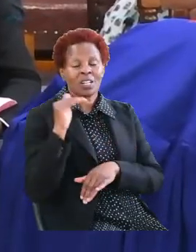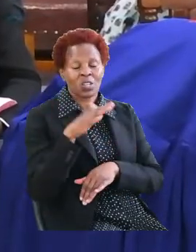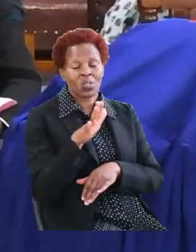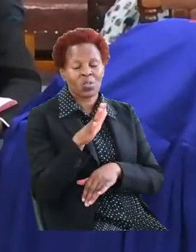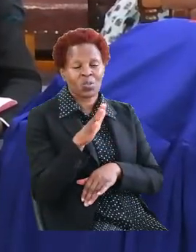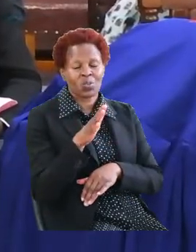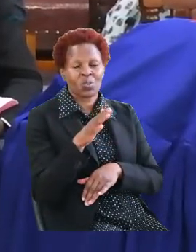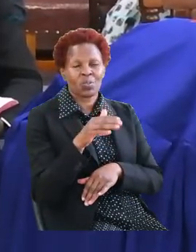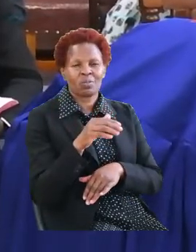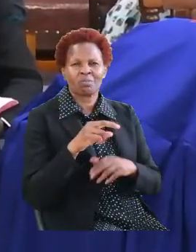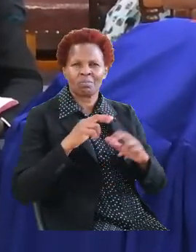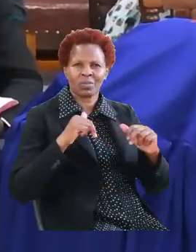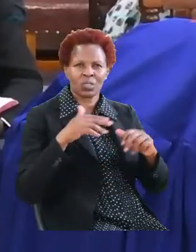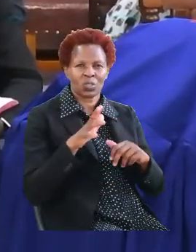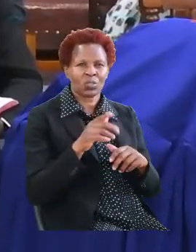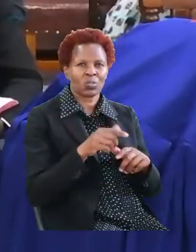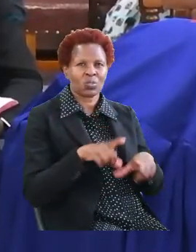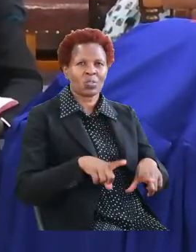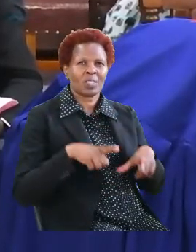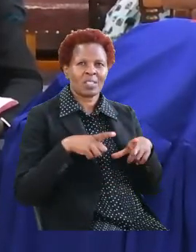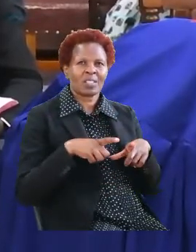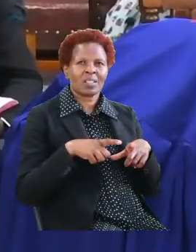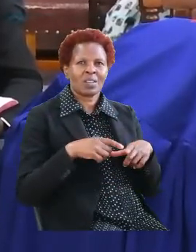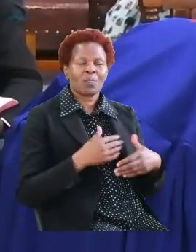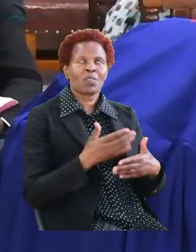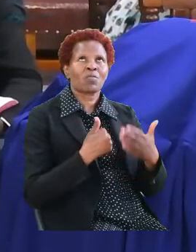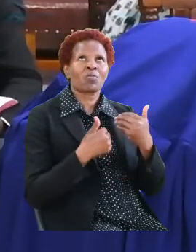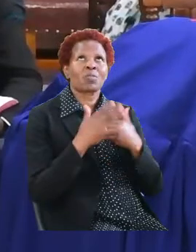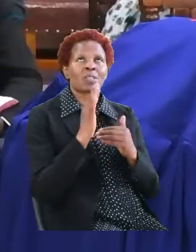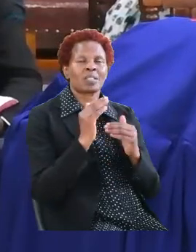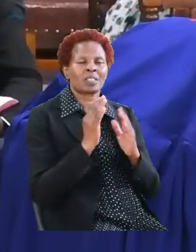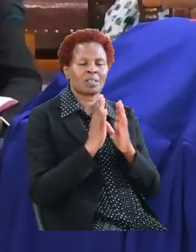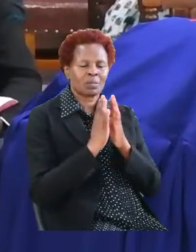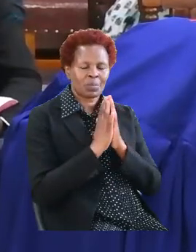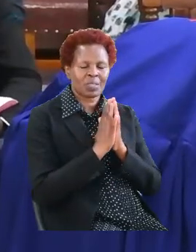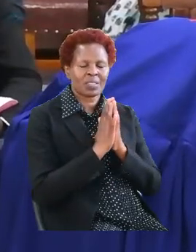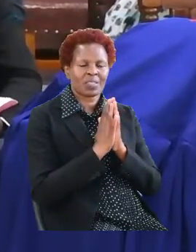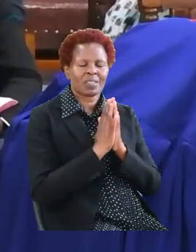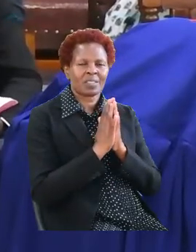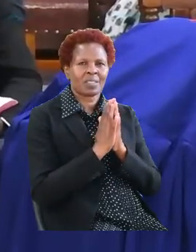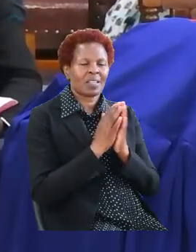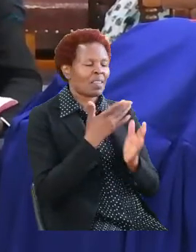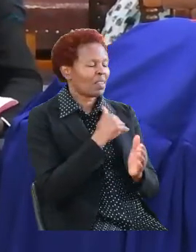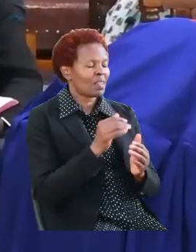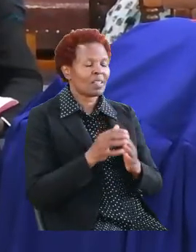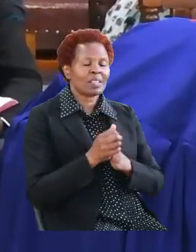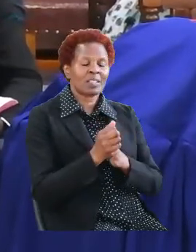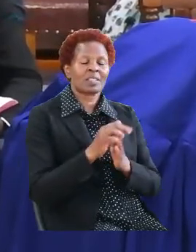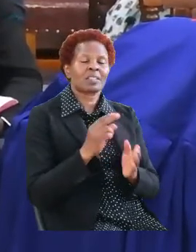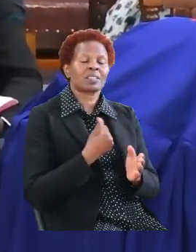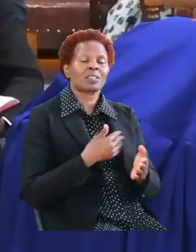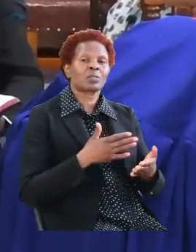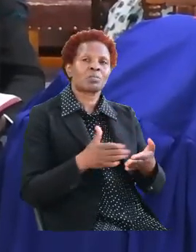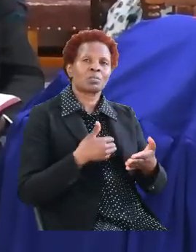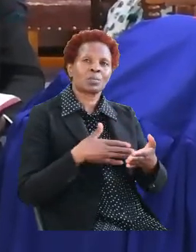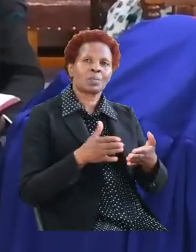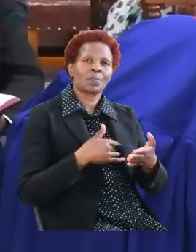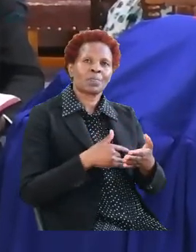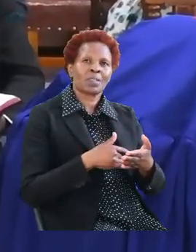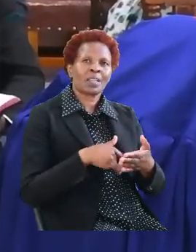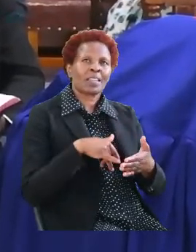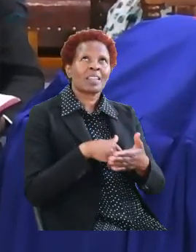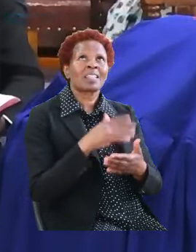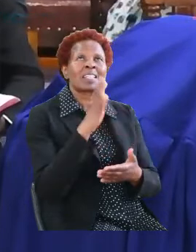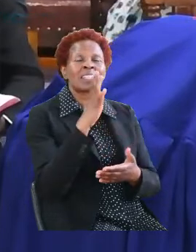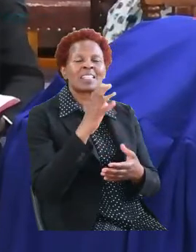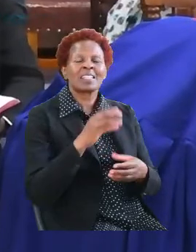reflect to your life, even as we go before the Lord in prayer, as the worship team leads us in a worship song. That the Lord may